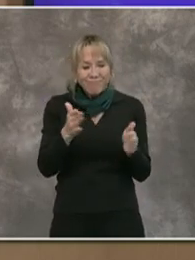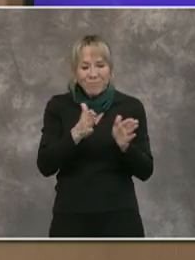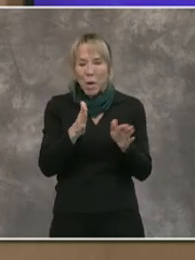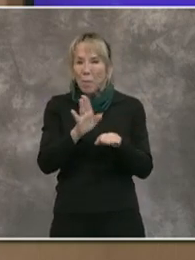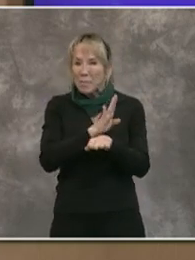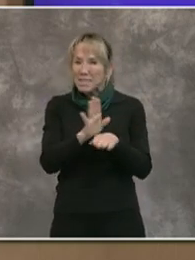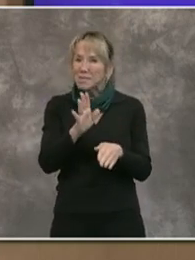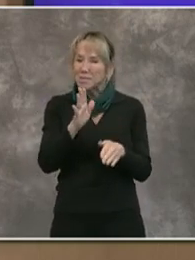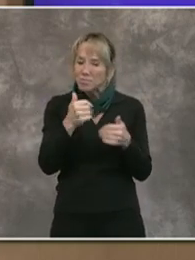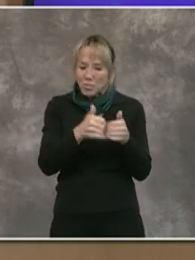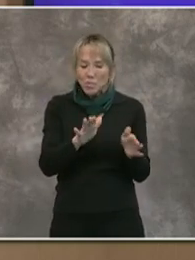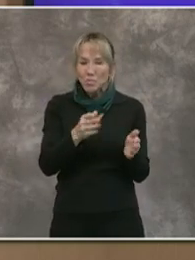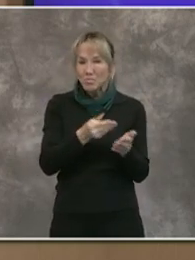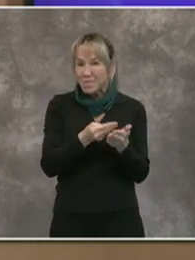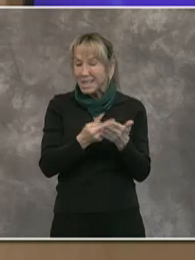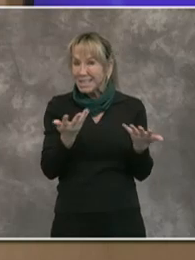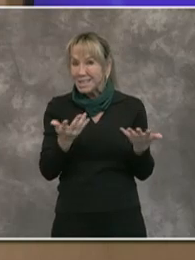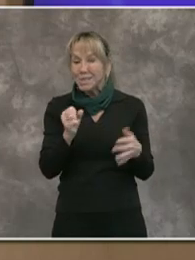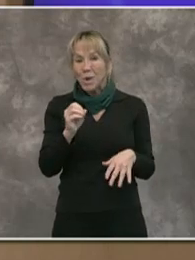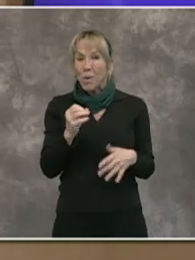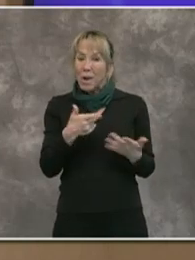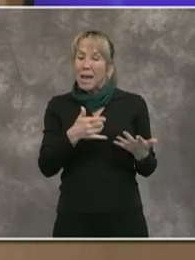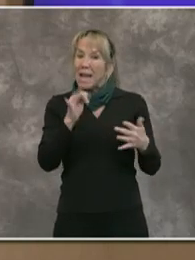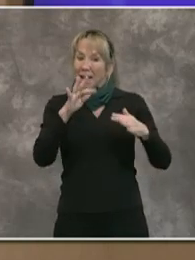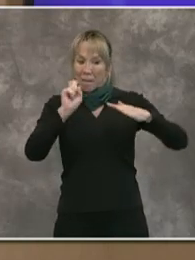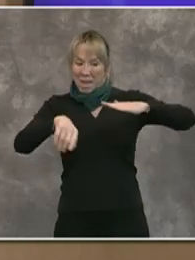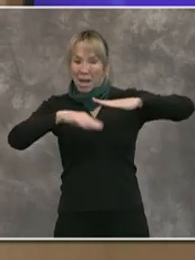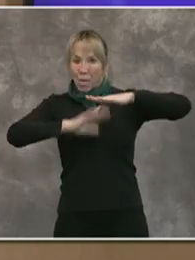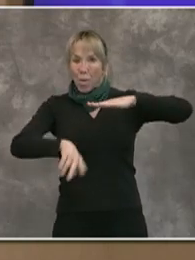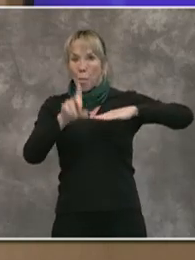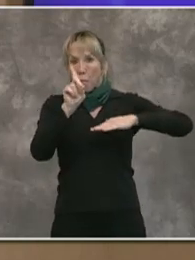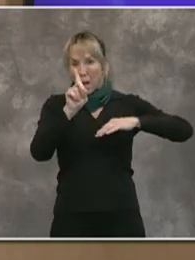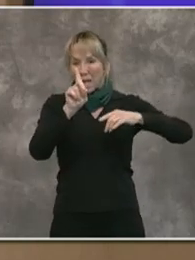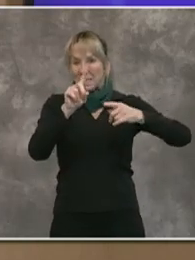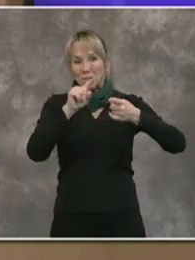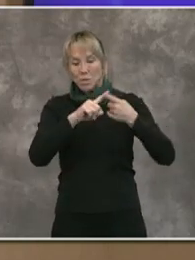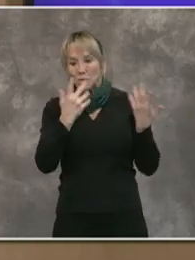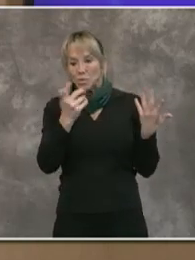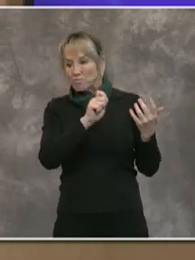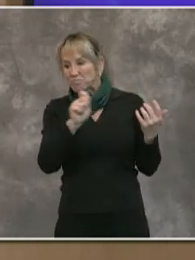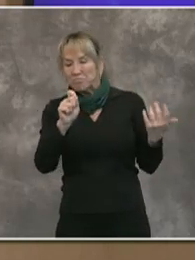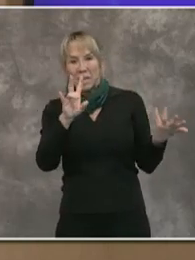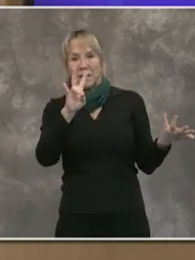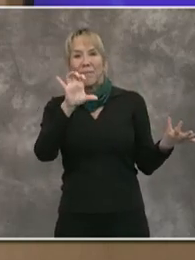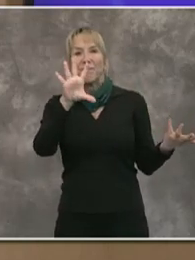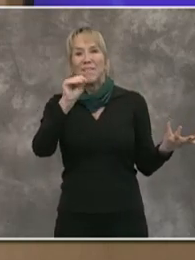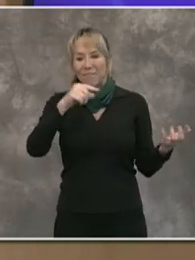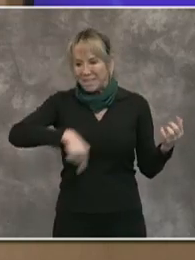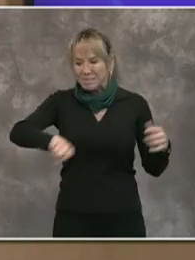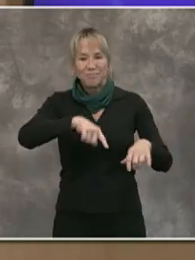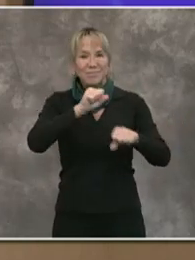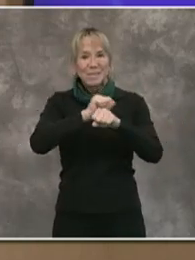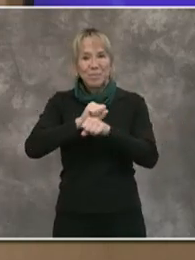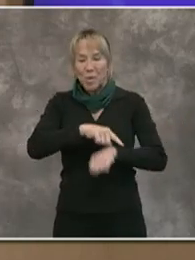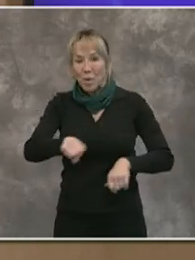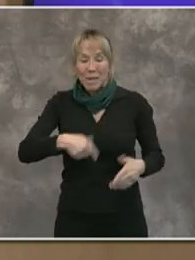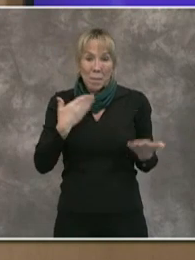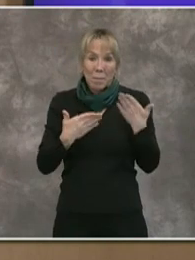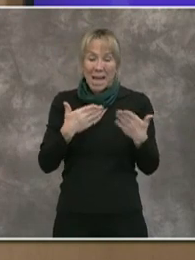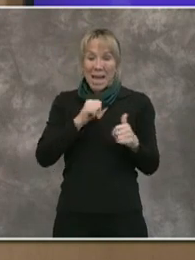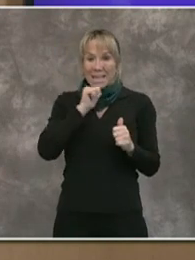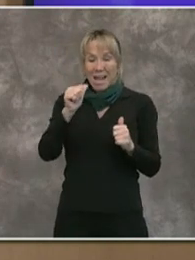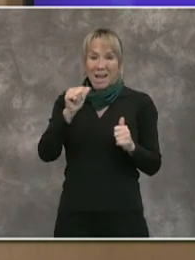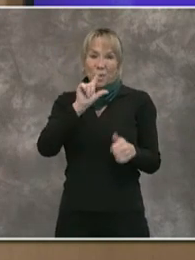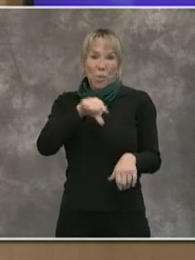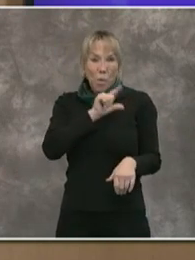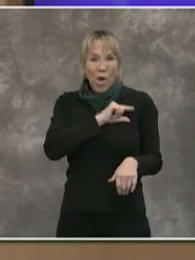businesses, 1 to 750 employees that may not qualify for federal funds, including businesses in low wealth and immigrant